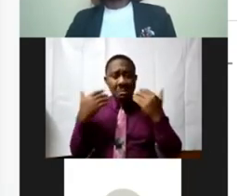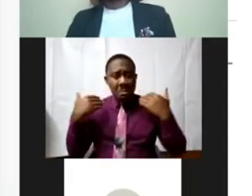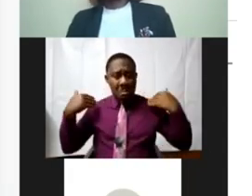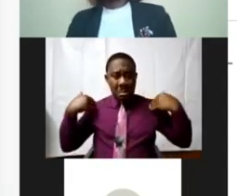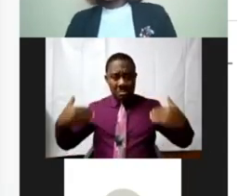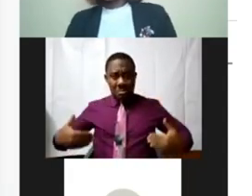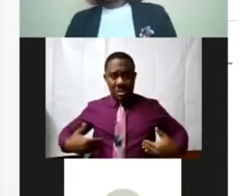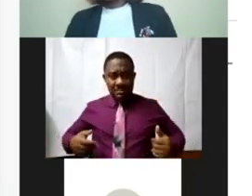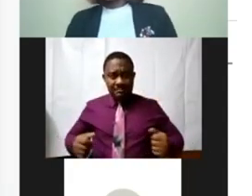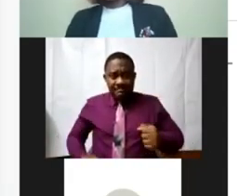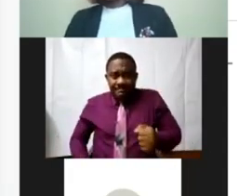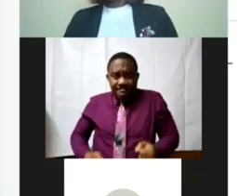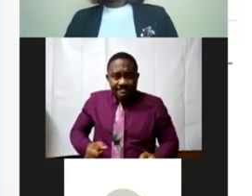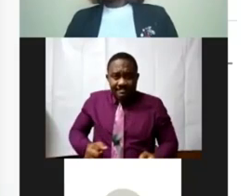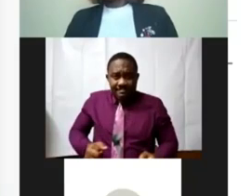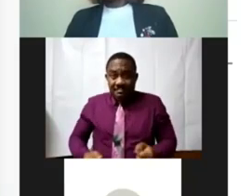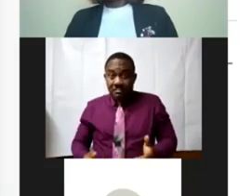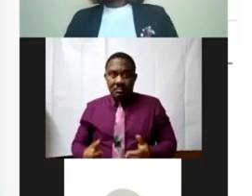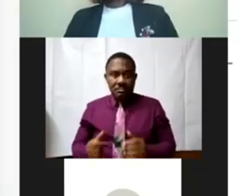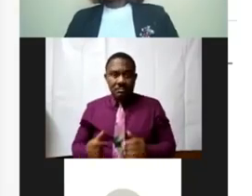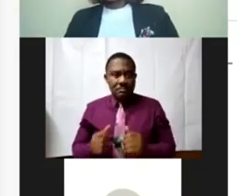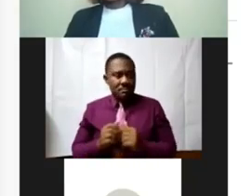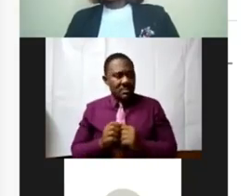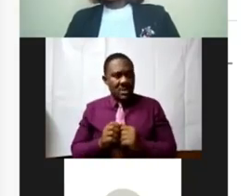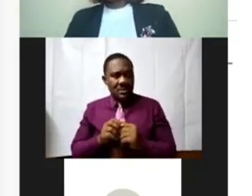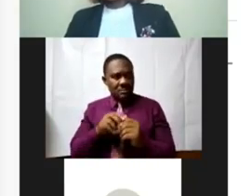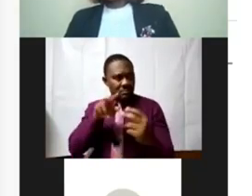normally avoid eye contact.